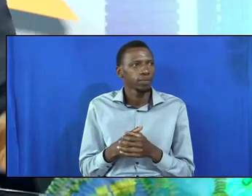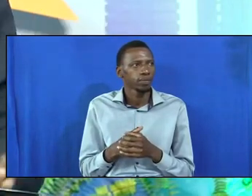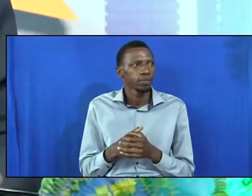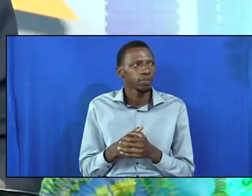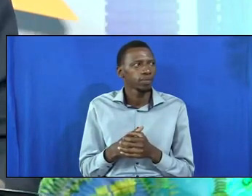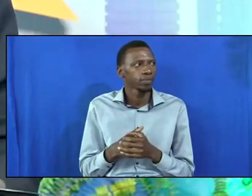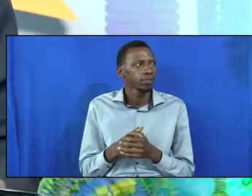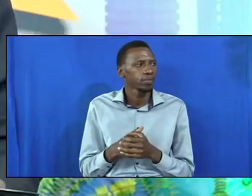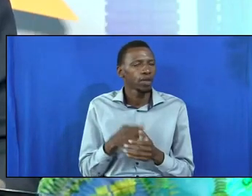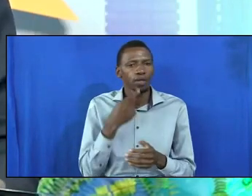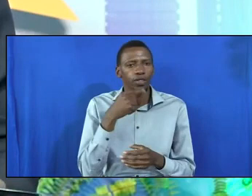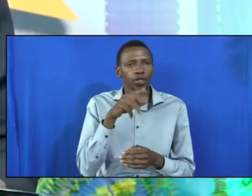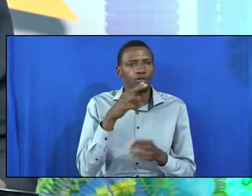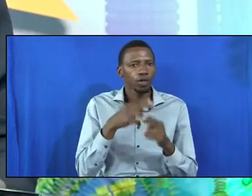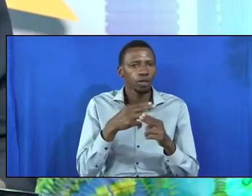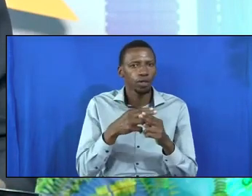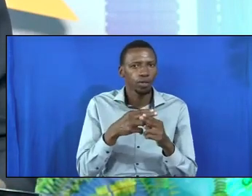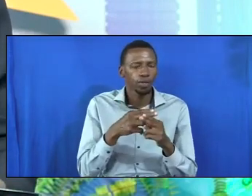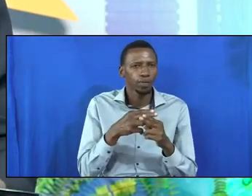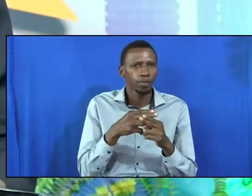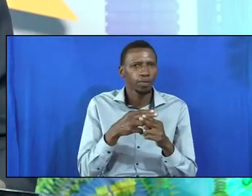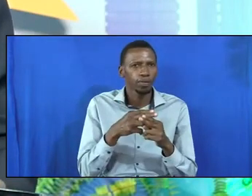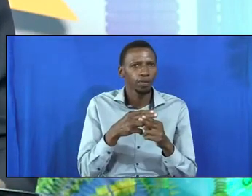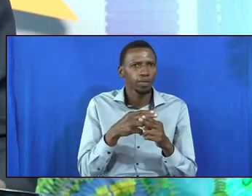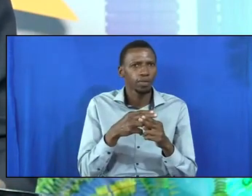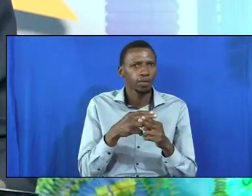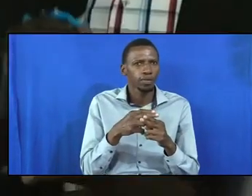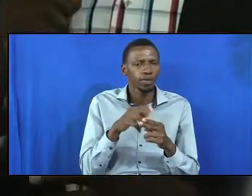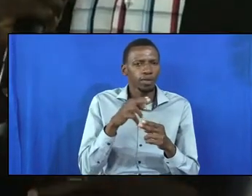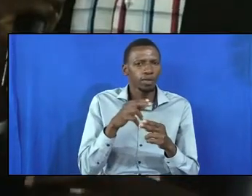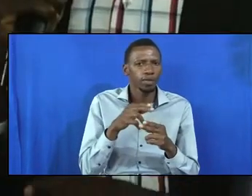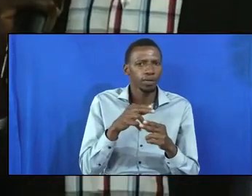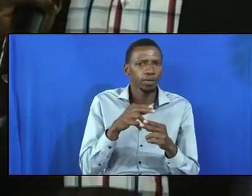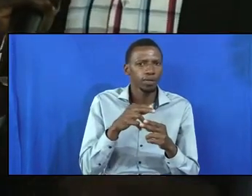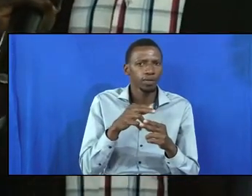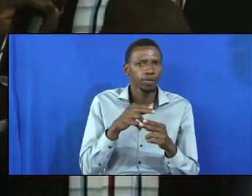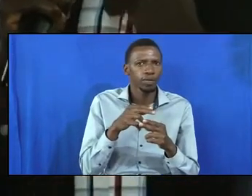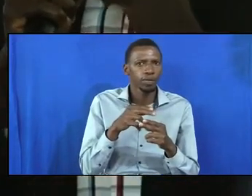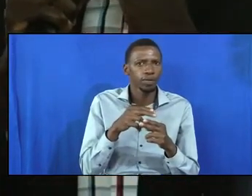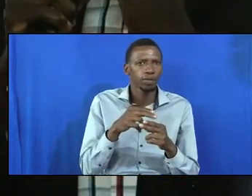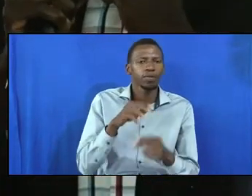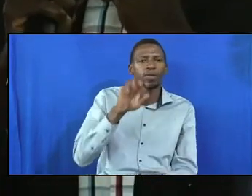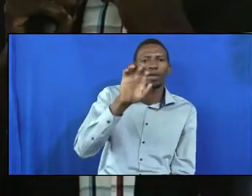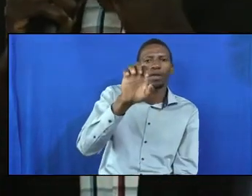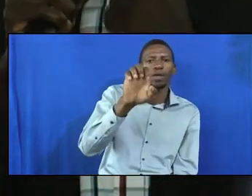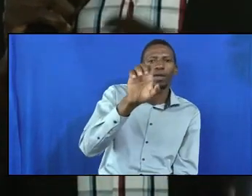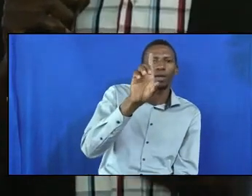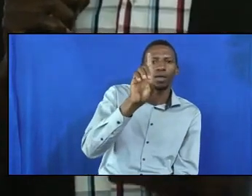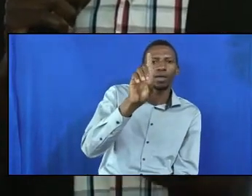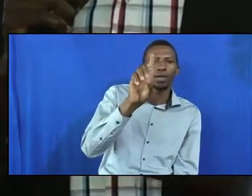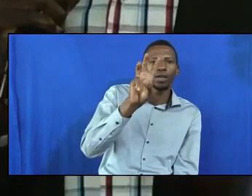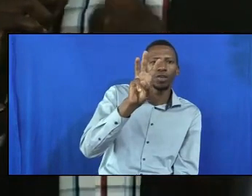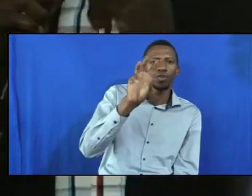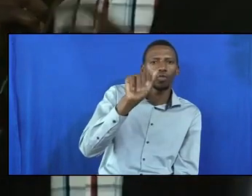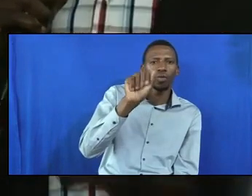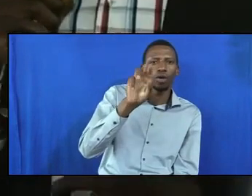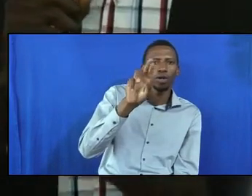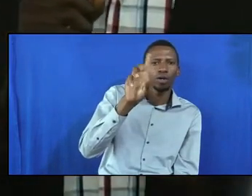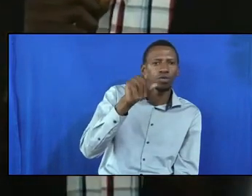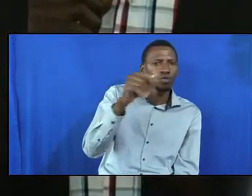Go ahead, say your name. My name is Edward. Say it again. Edward is my name. Edward. Yes. How many did you